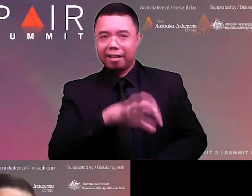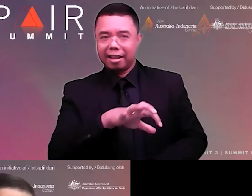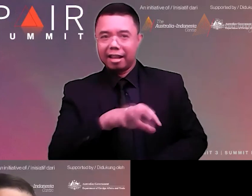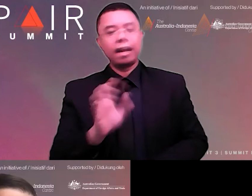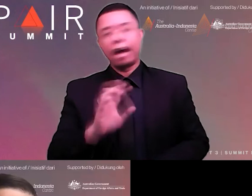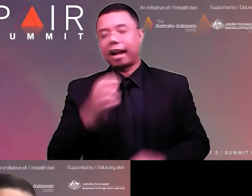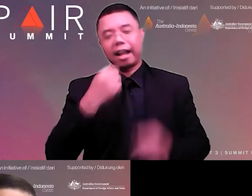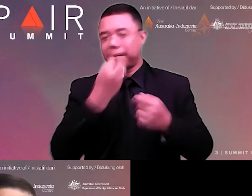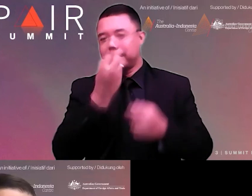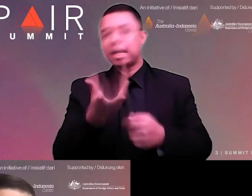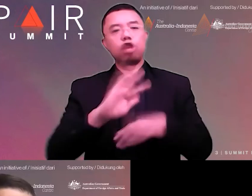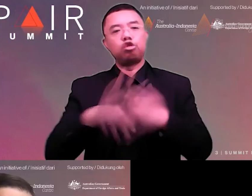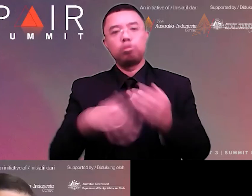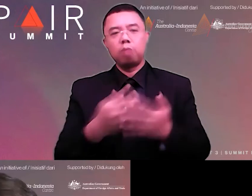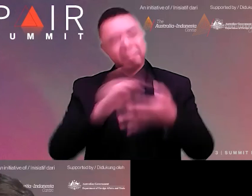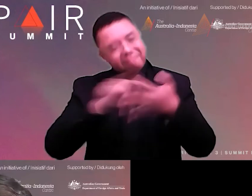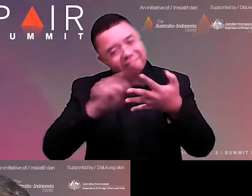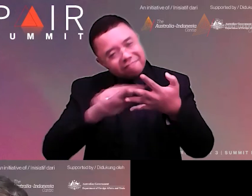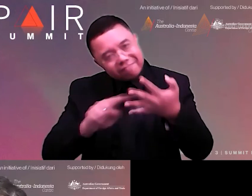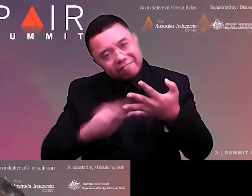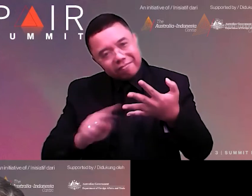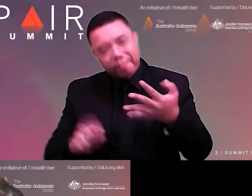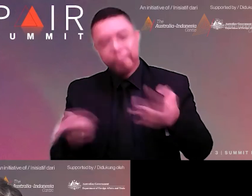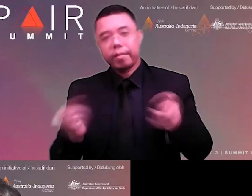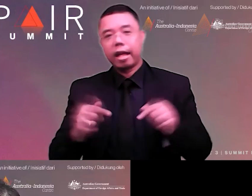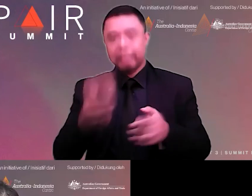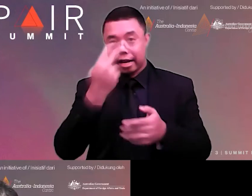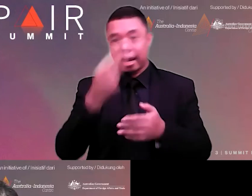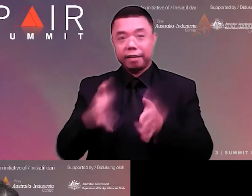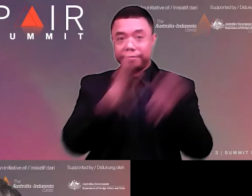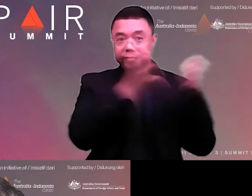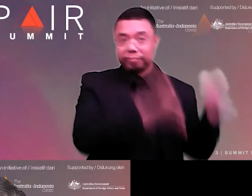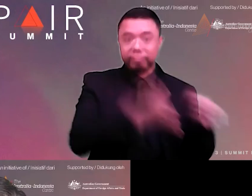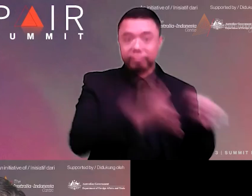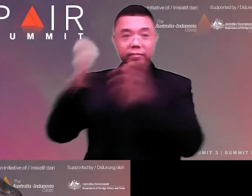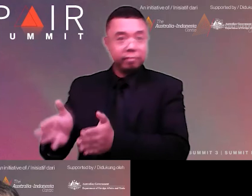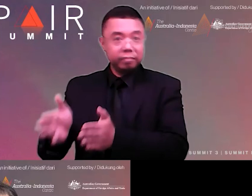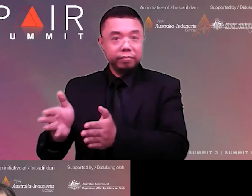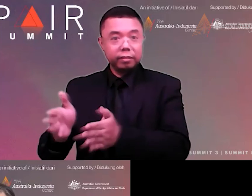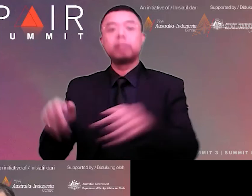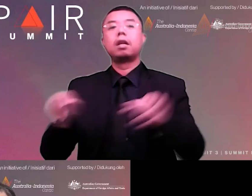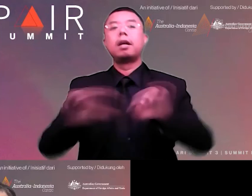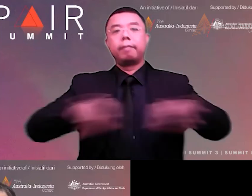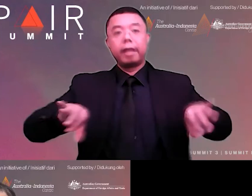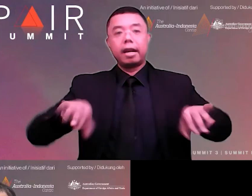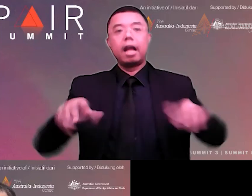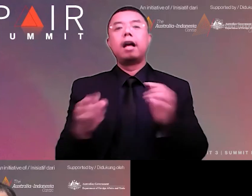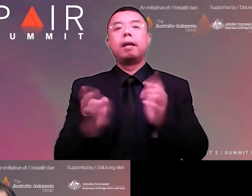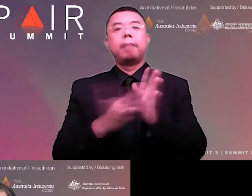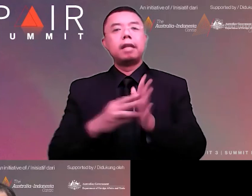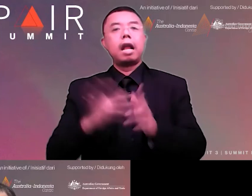column with all the red was the sort of the no policy change case. And we see the positivity rate was running at